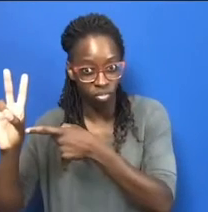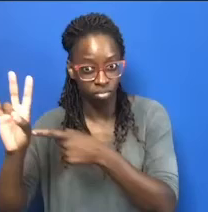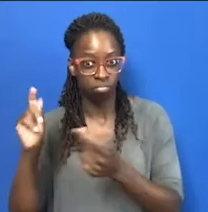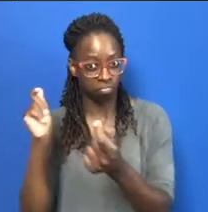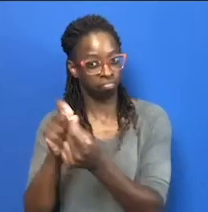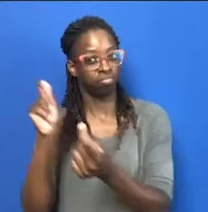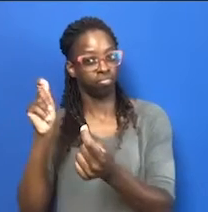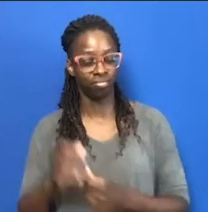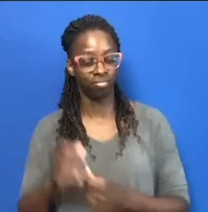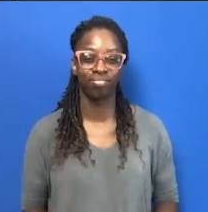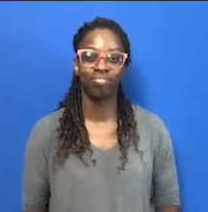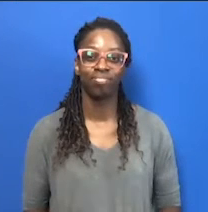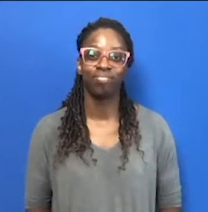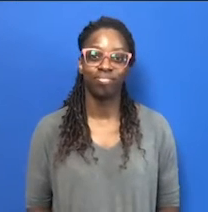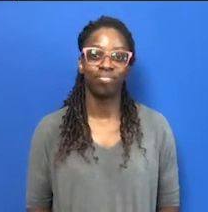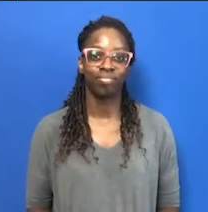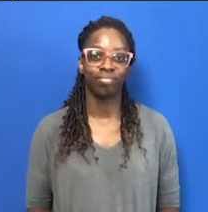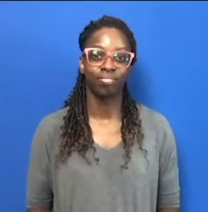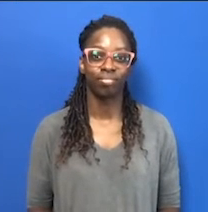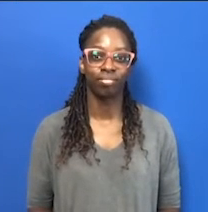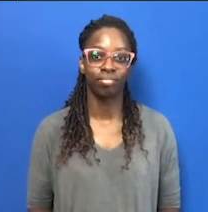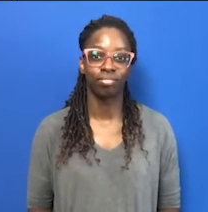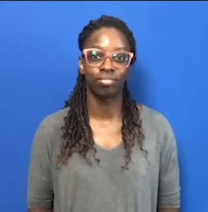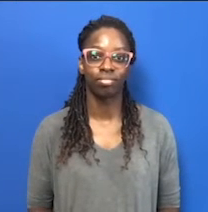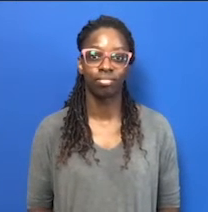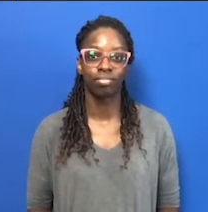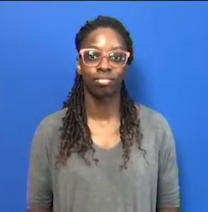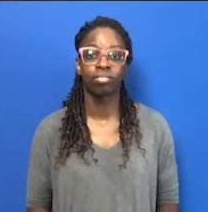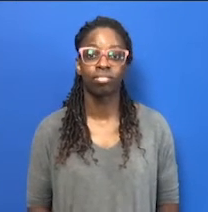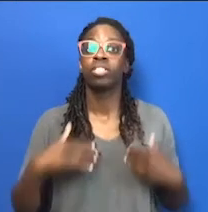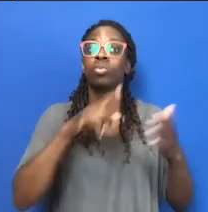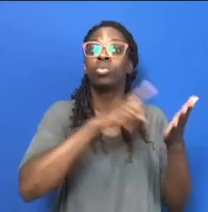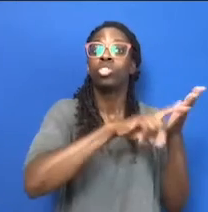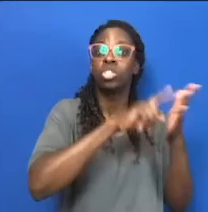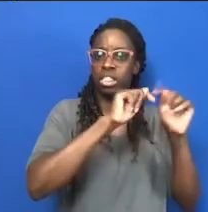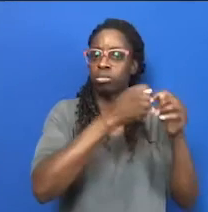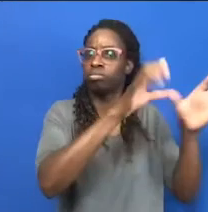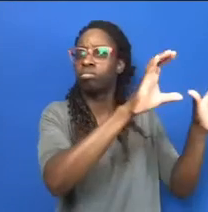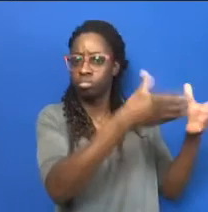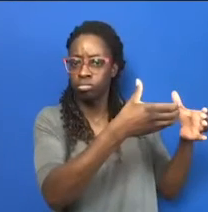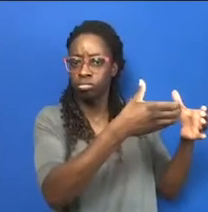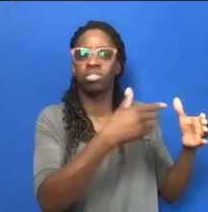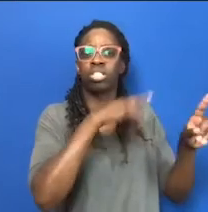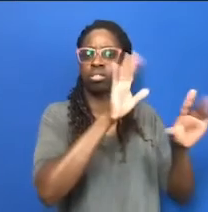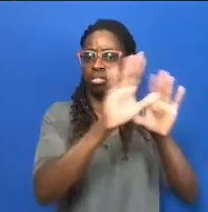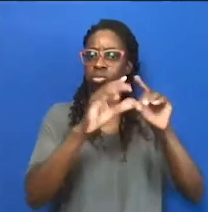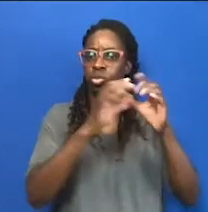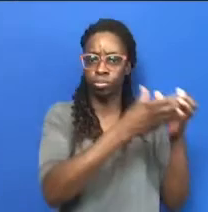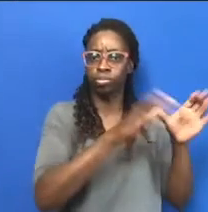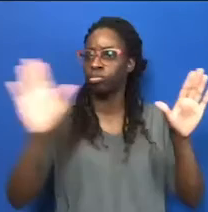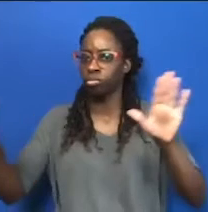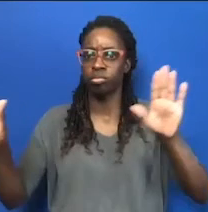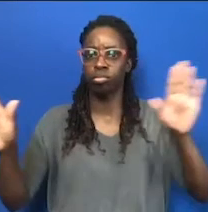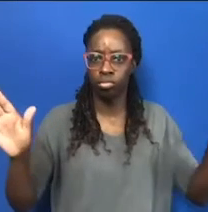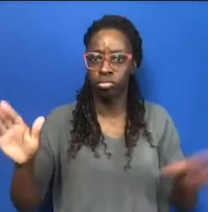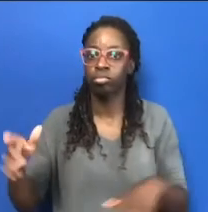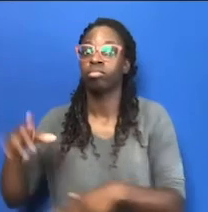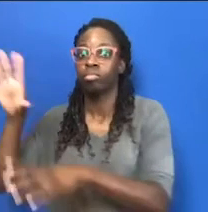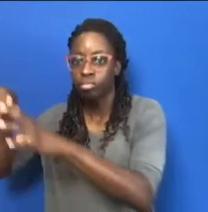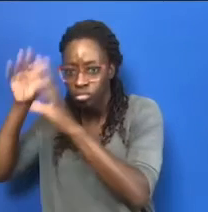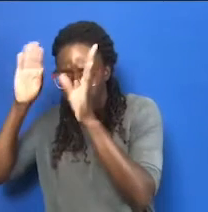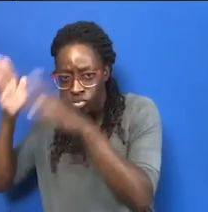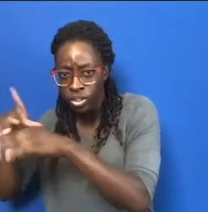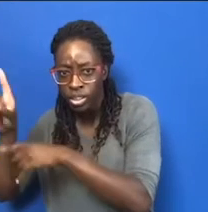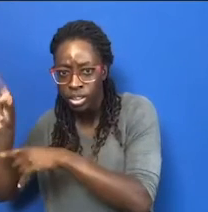Then we had 2-person research teams independently review each of the references by reading the